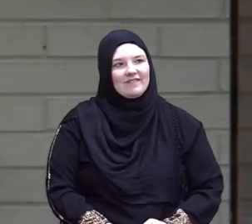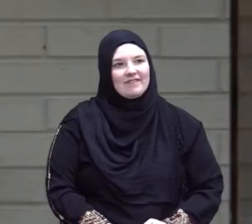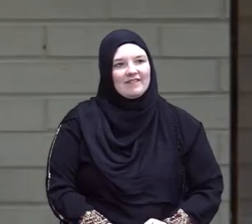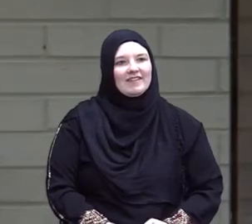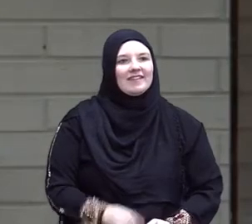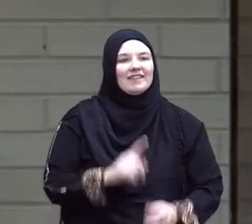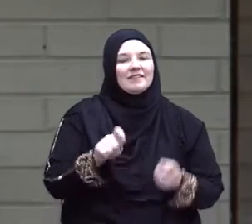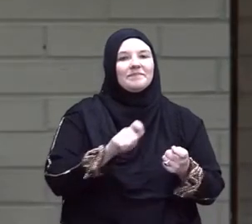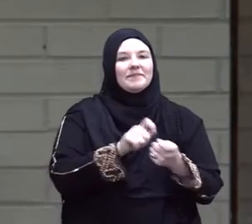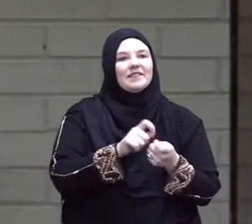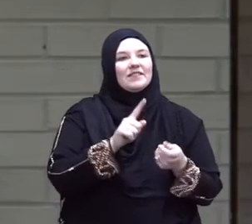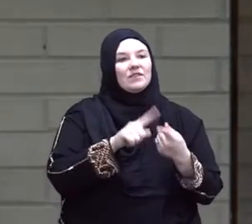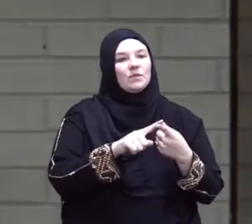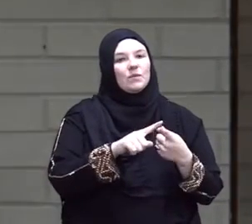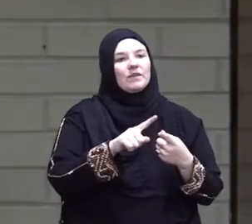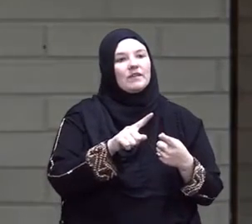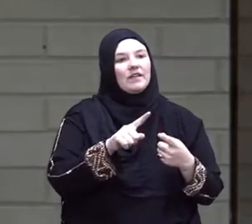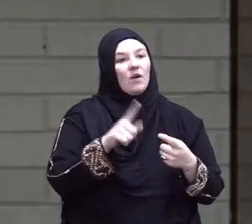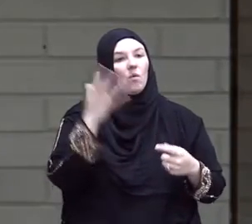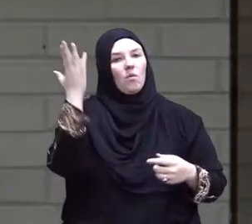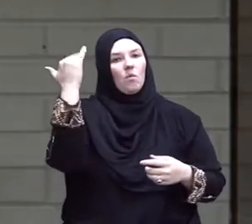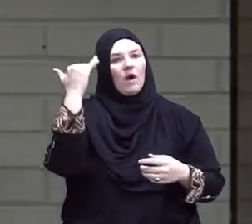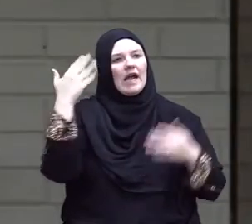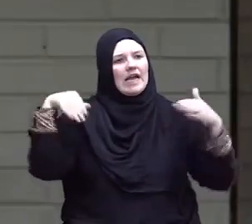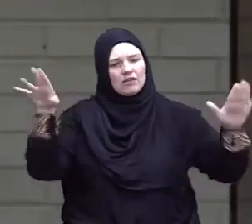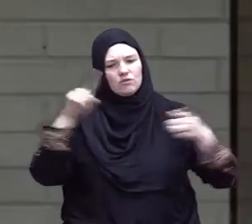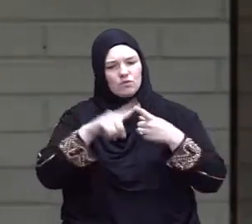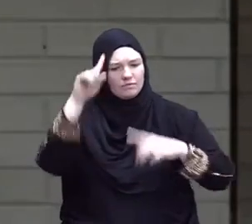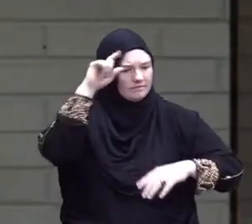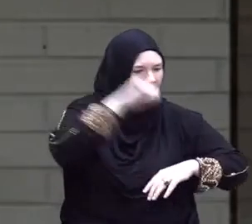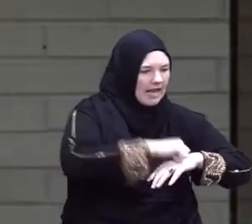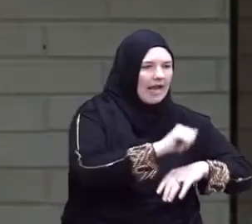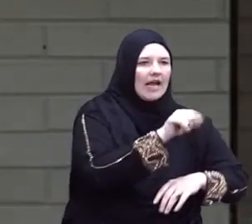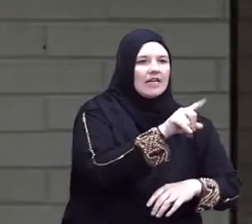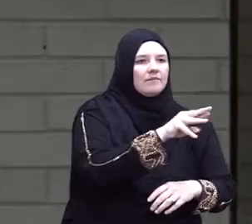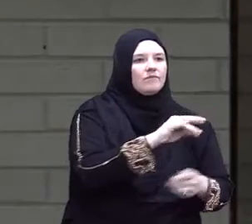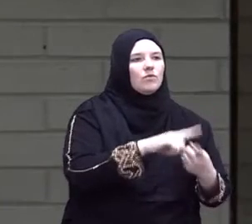Prostrate towards Adam. To appreciate him.